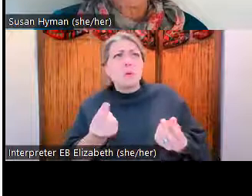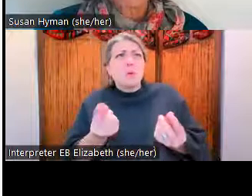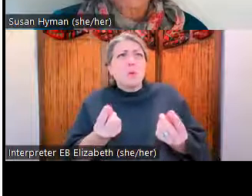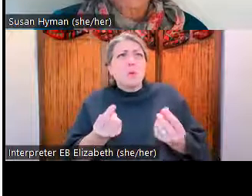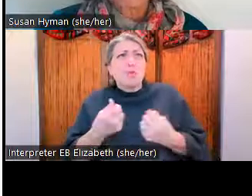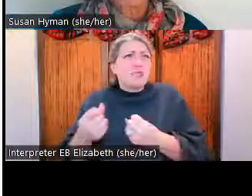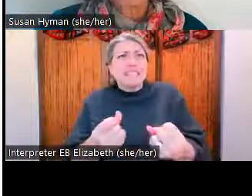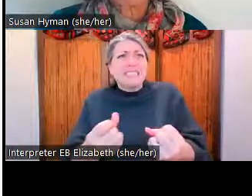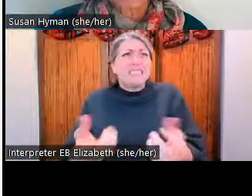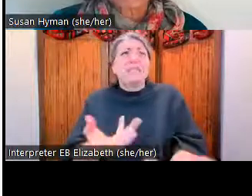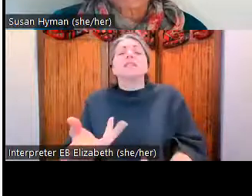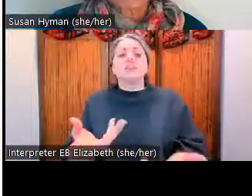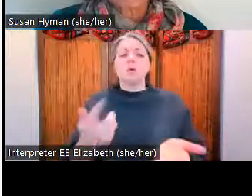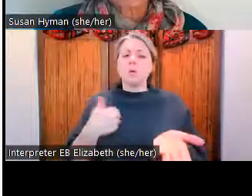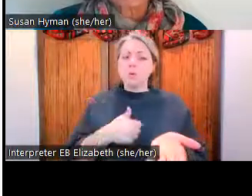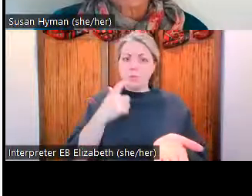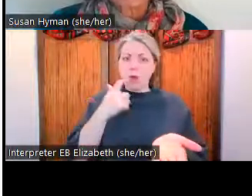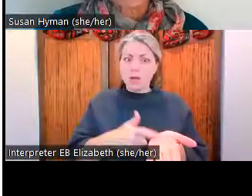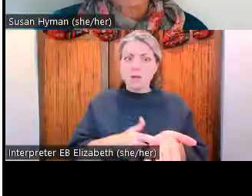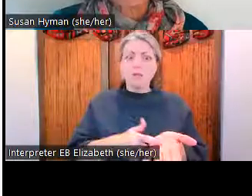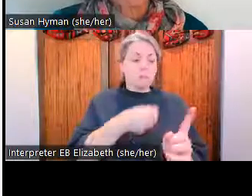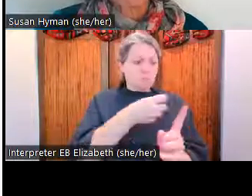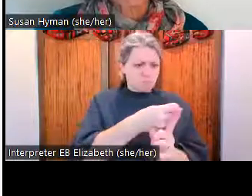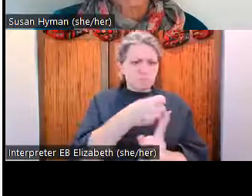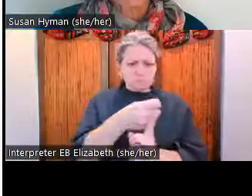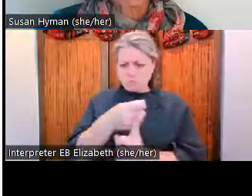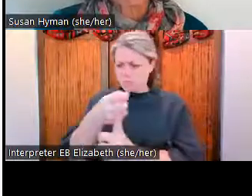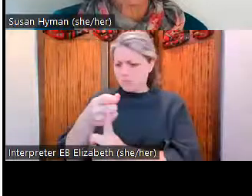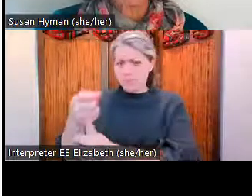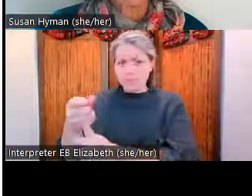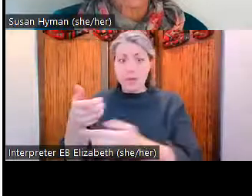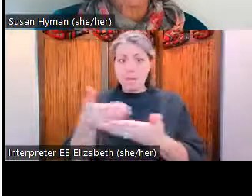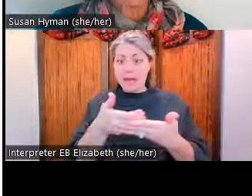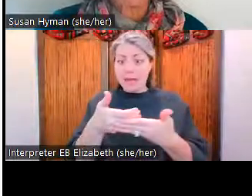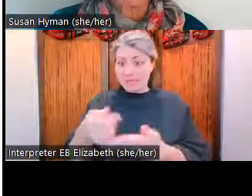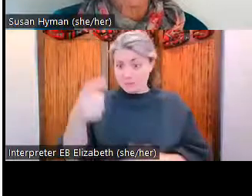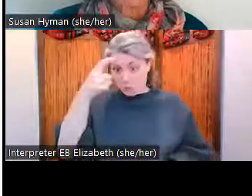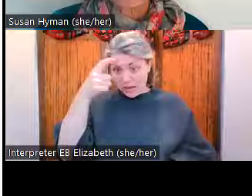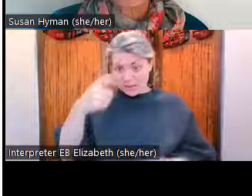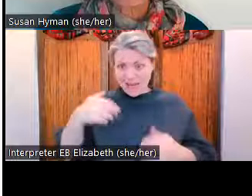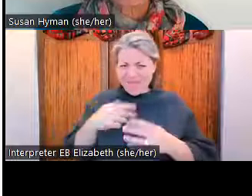we recognize in terms of milestones that babies' brains are programmed